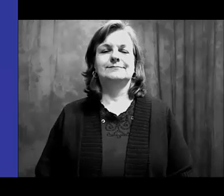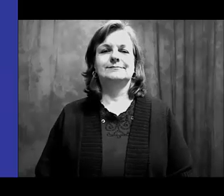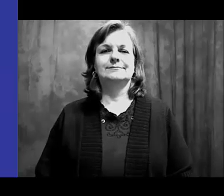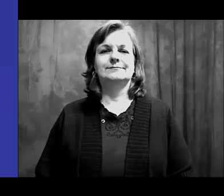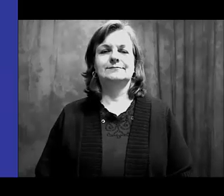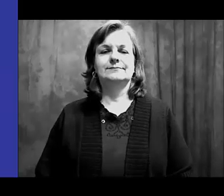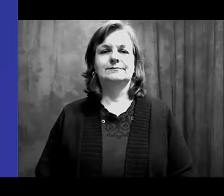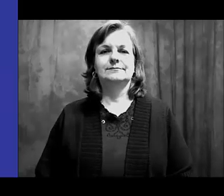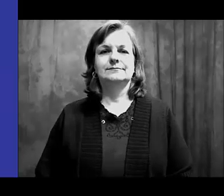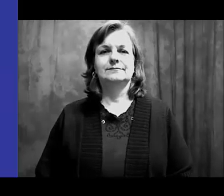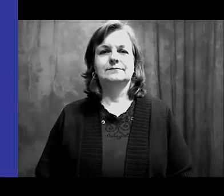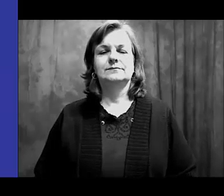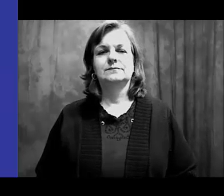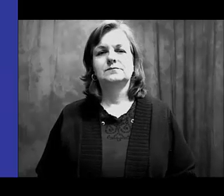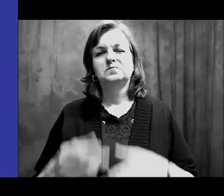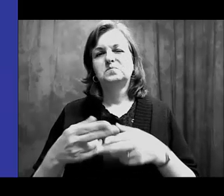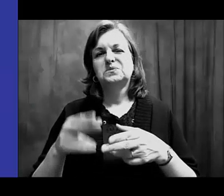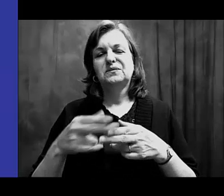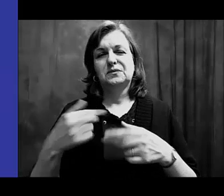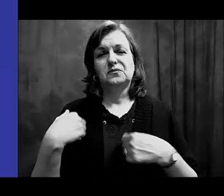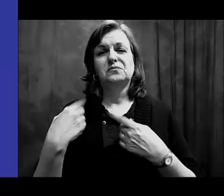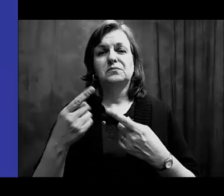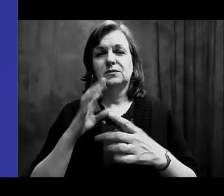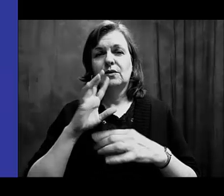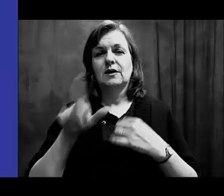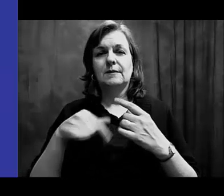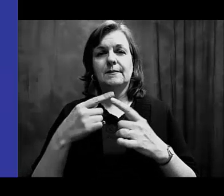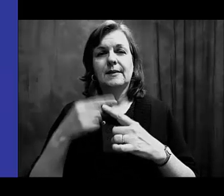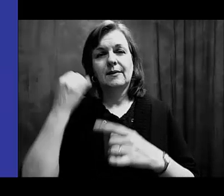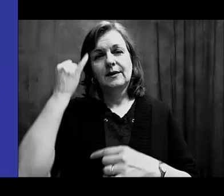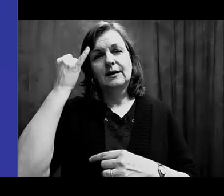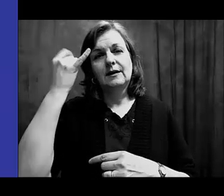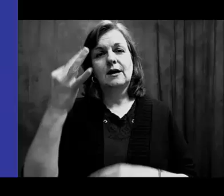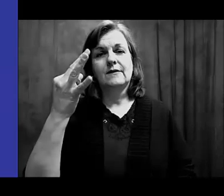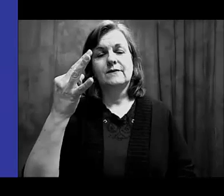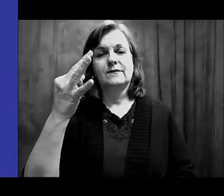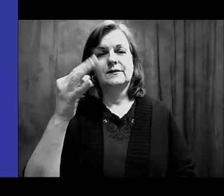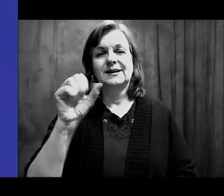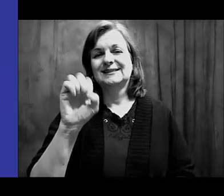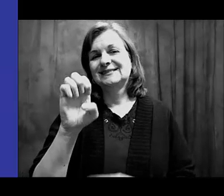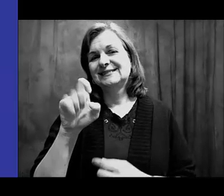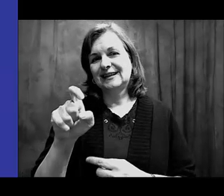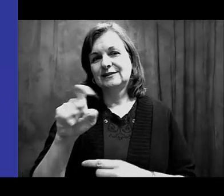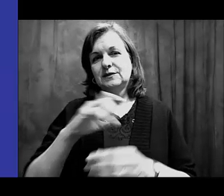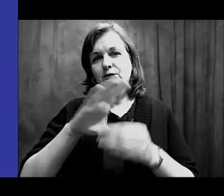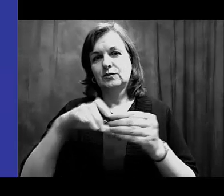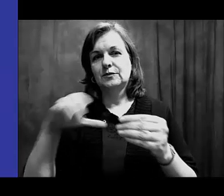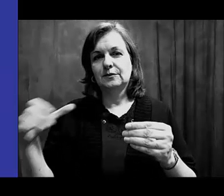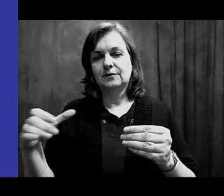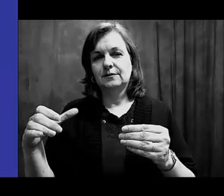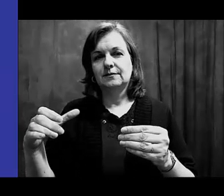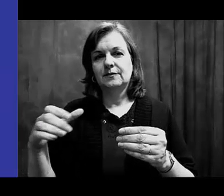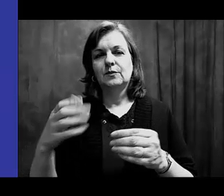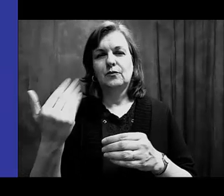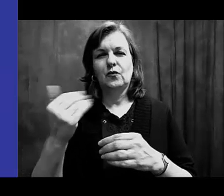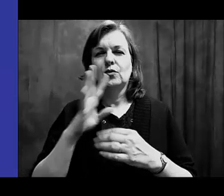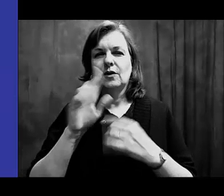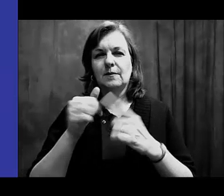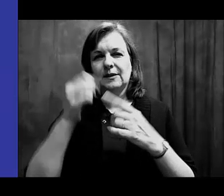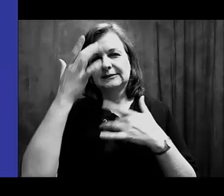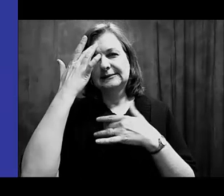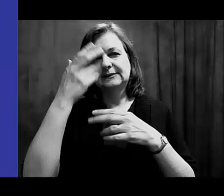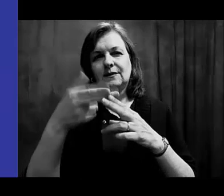So I mentioned to you briefly this idea of sex chromosomes when we talked about Fragile X.